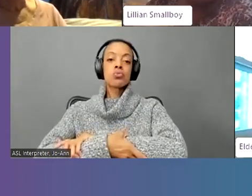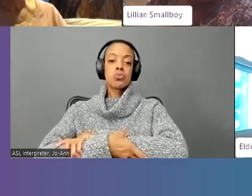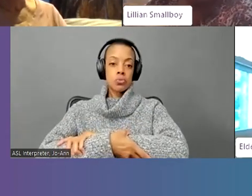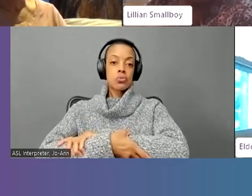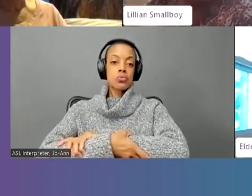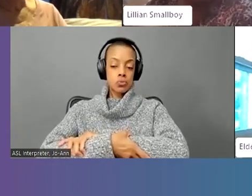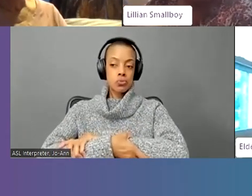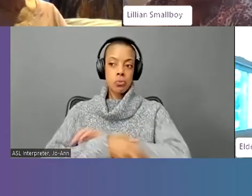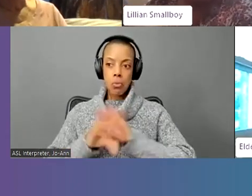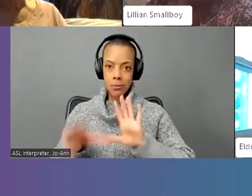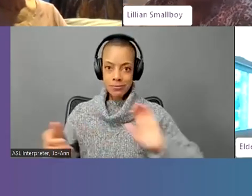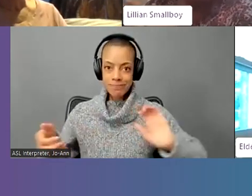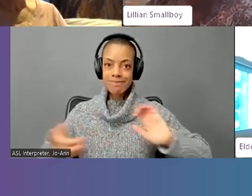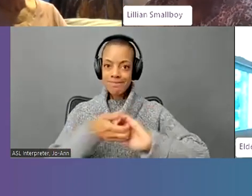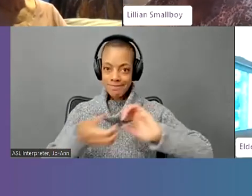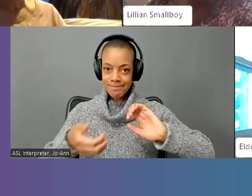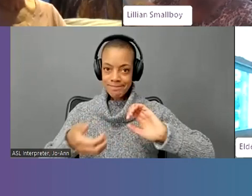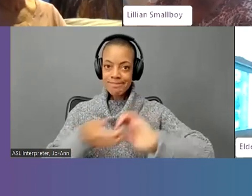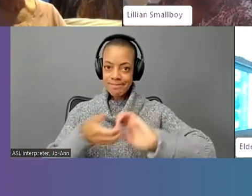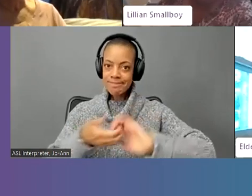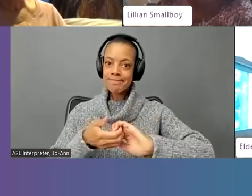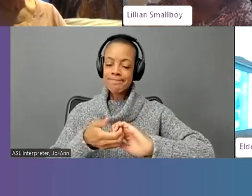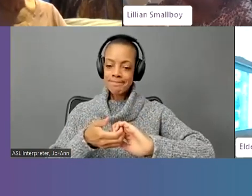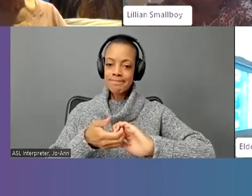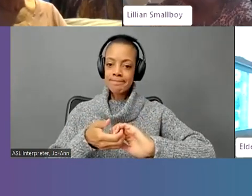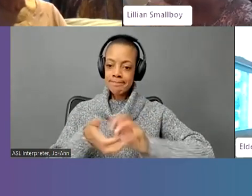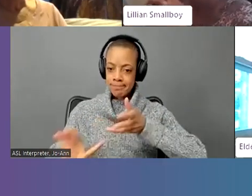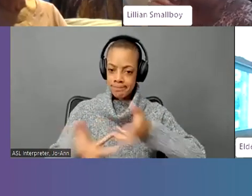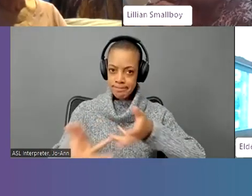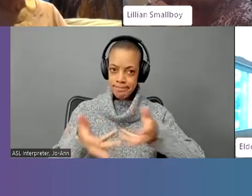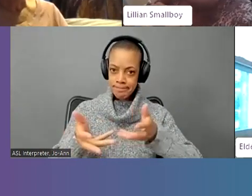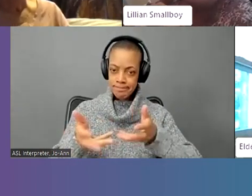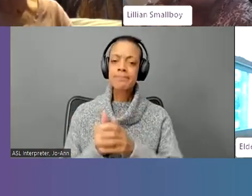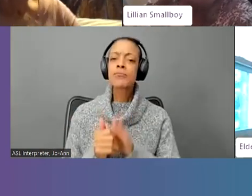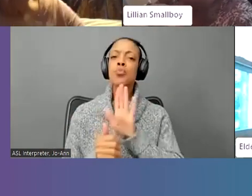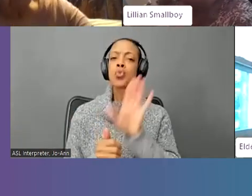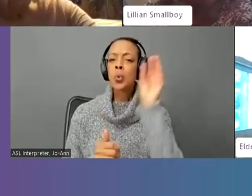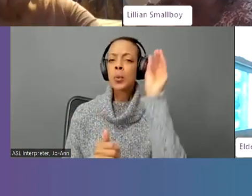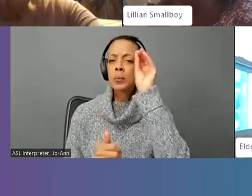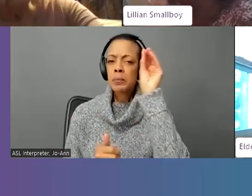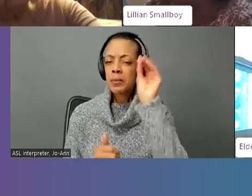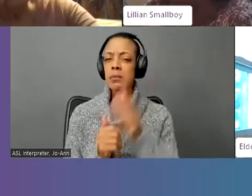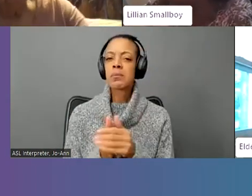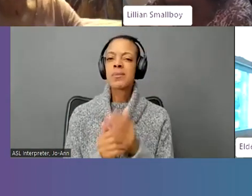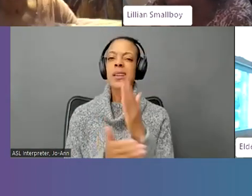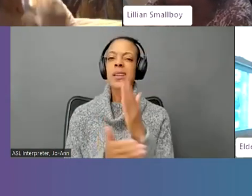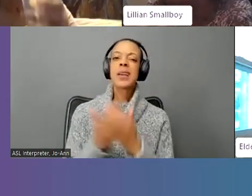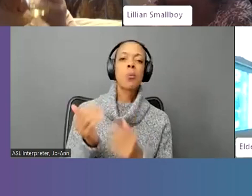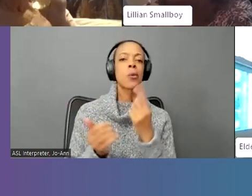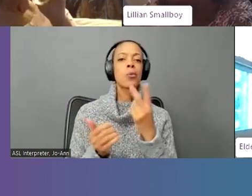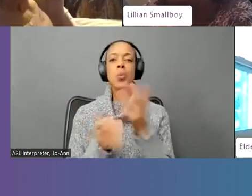obviously collaborations. But I'm just wondering, from your perspective, what's some of the important things that you would want